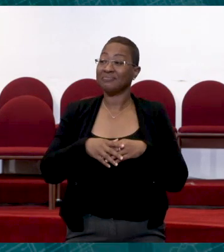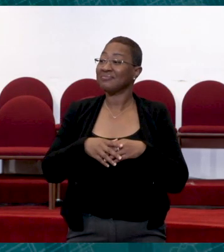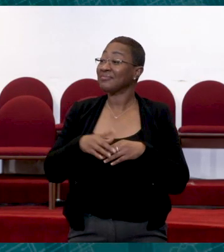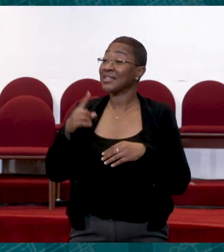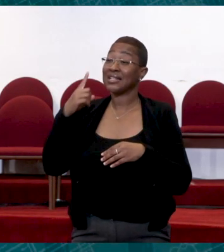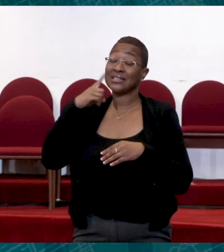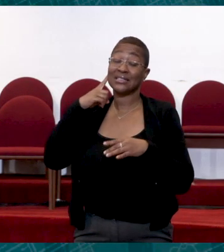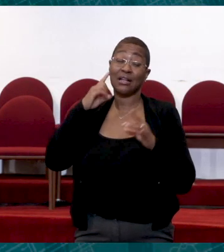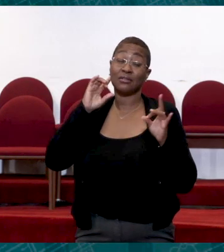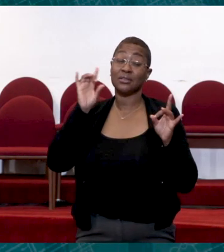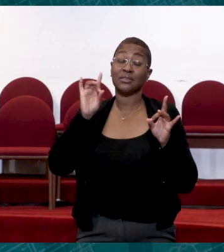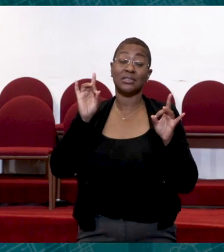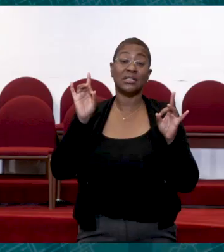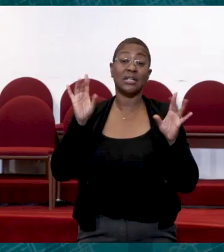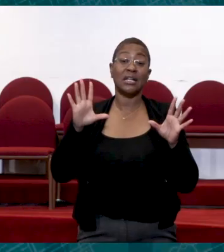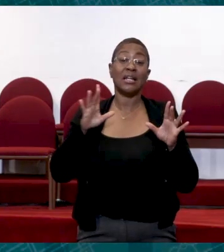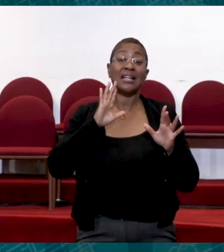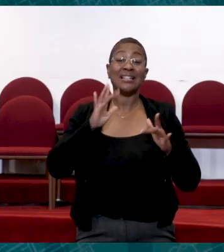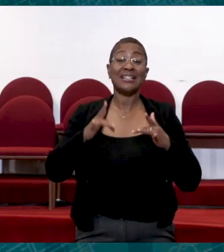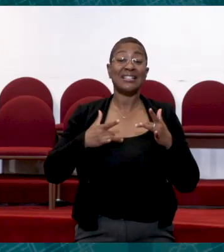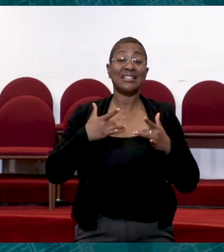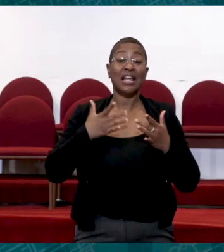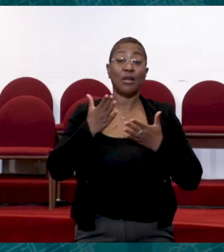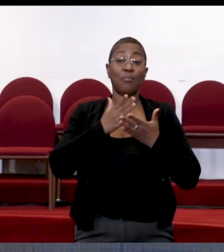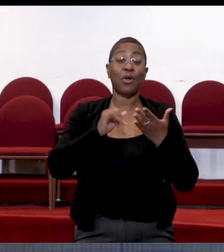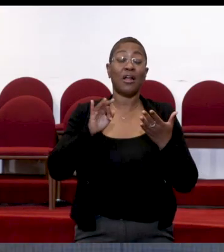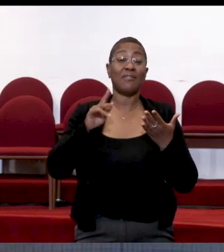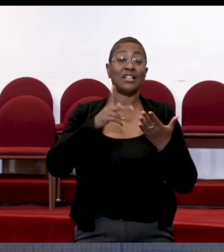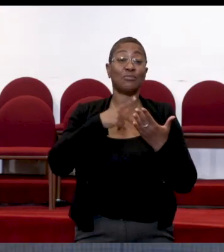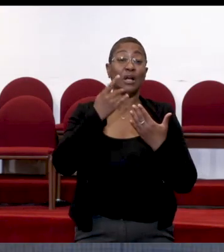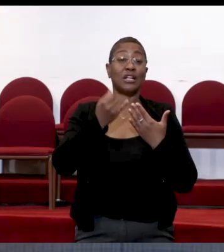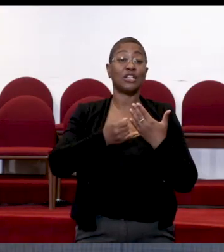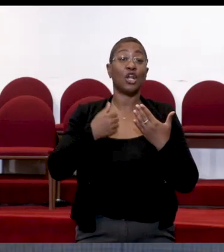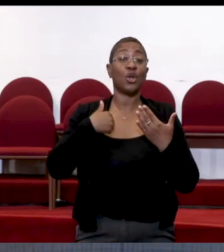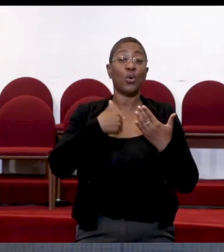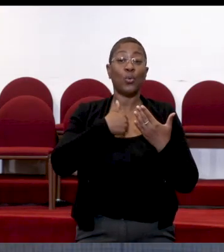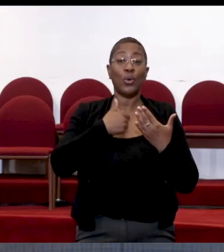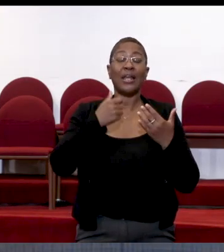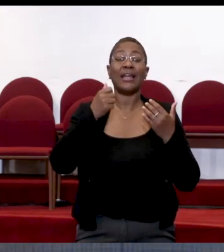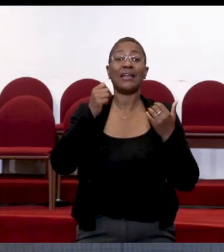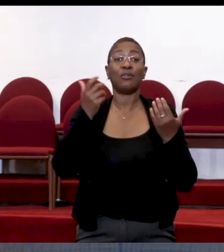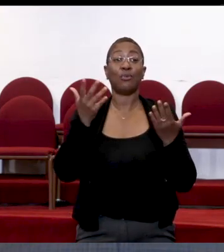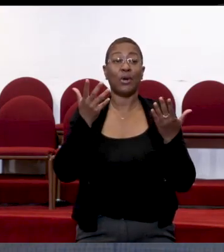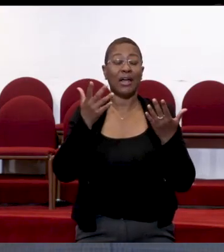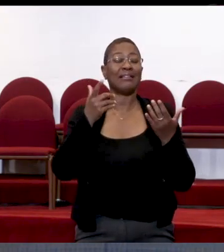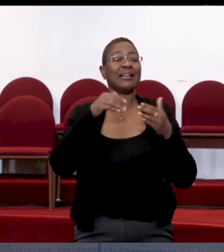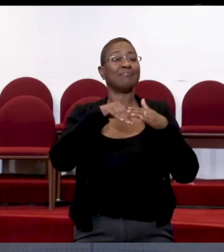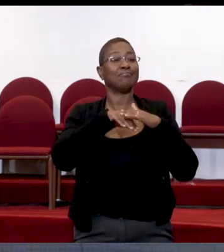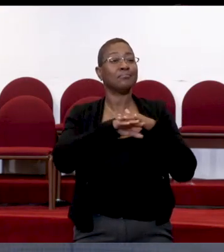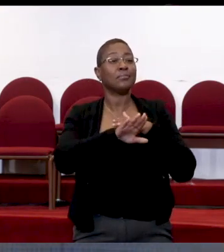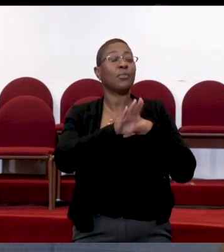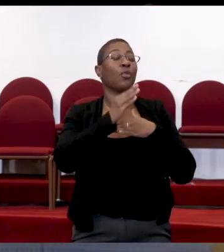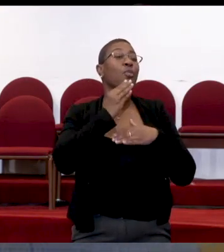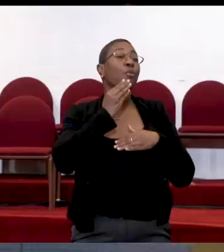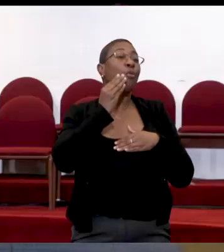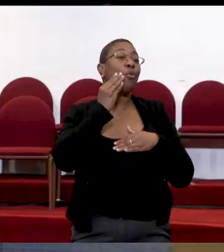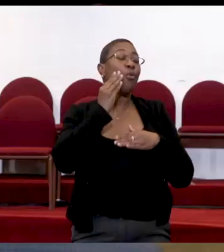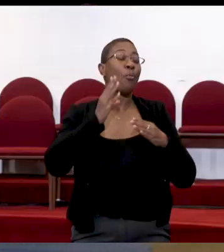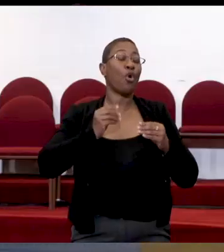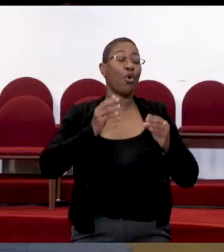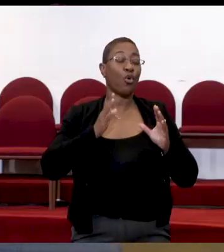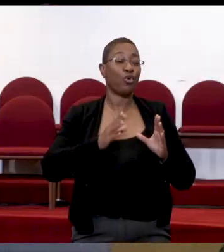most exciting part of this project for me because we get to get in homes and support homeowners with upgrades to their